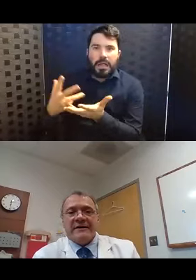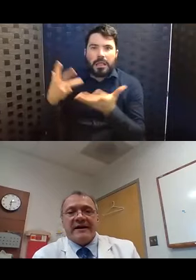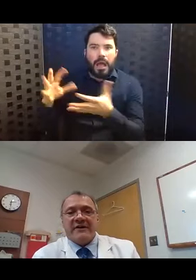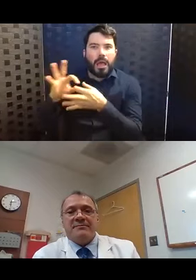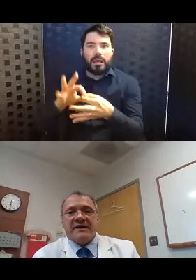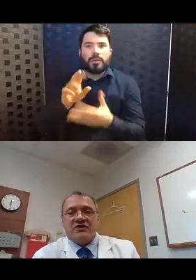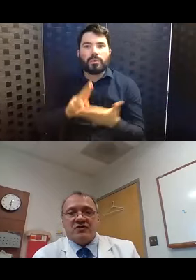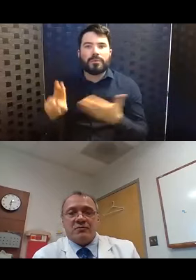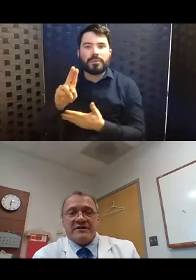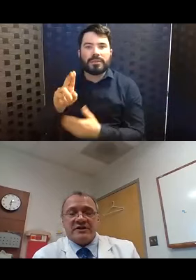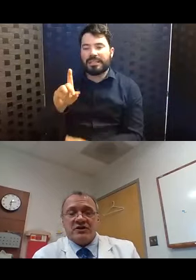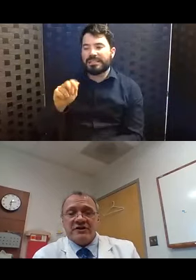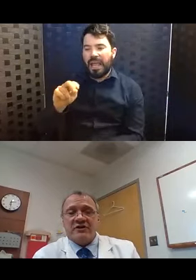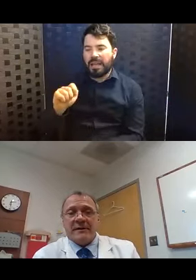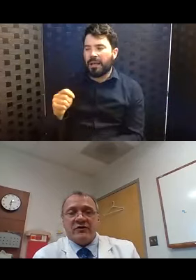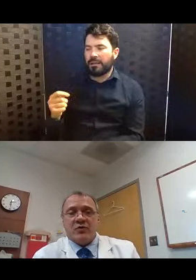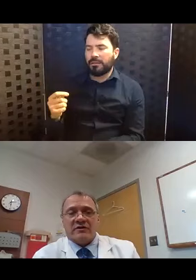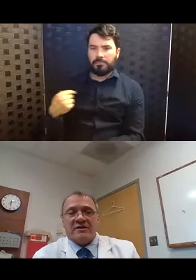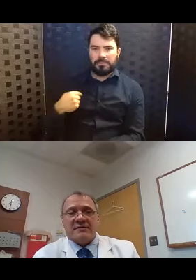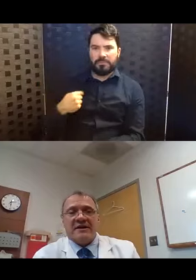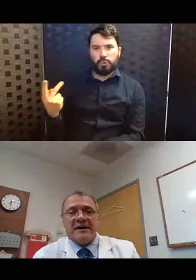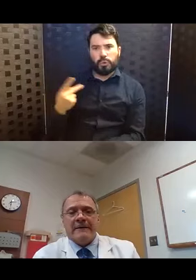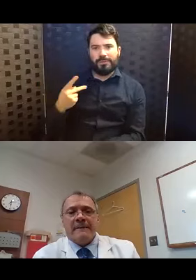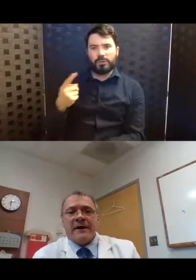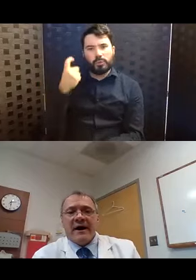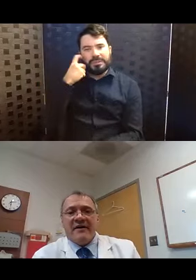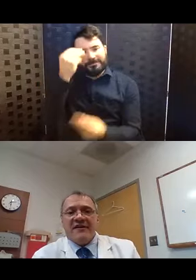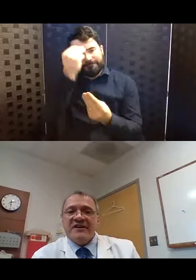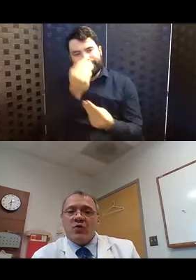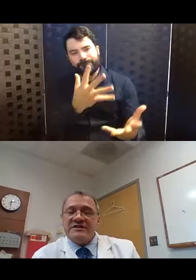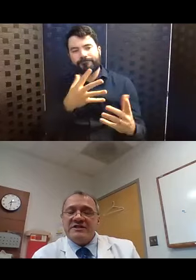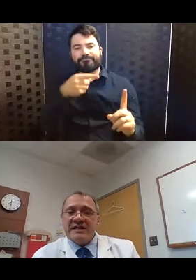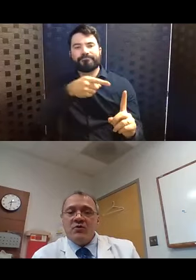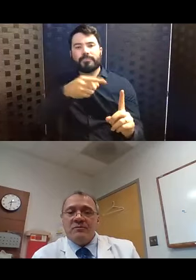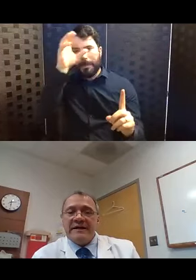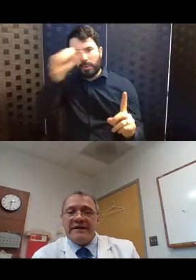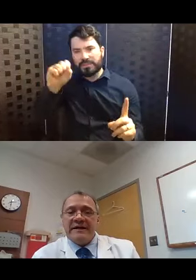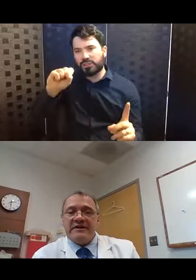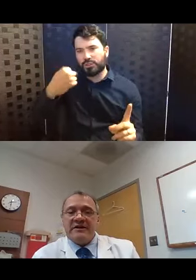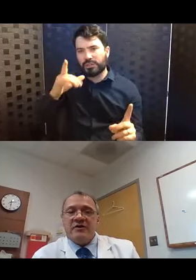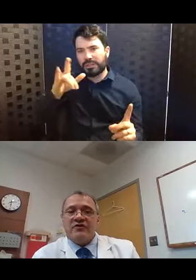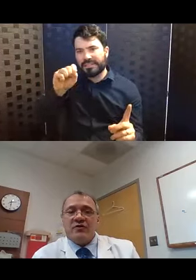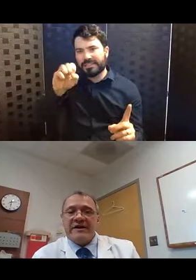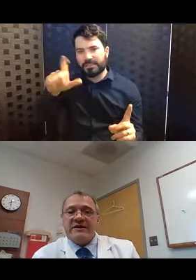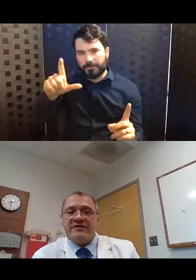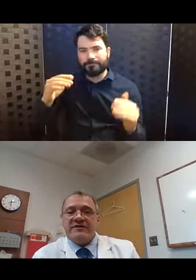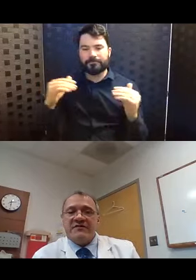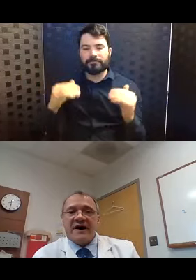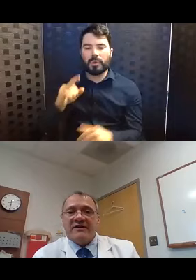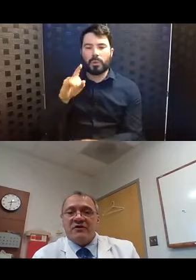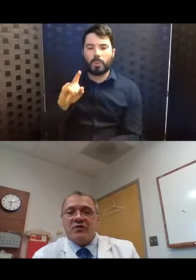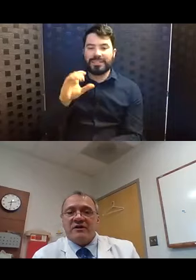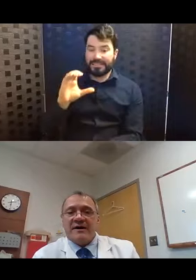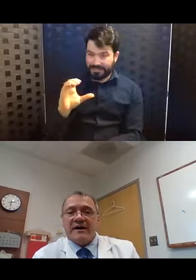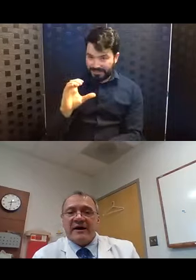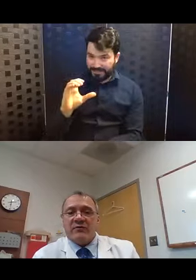just gave an update to President Schlissel about the work that's been done. Phase 1C will be the adults greater than 65